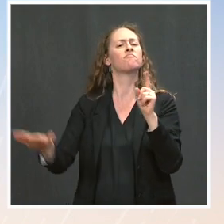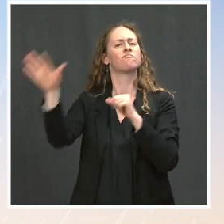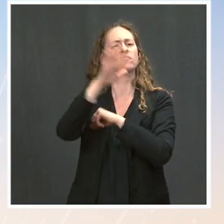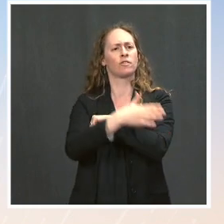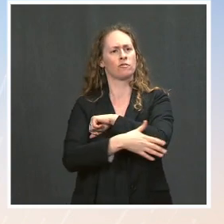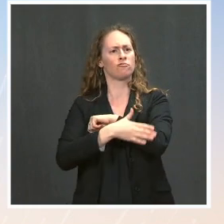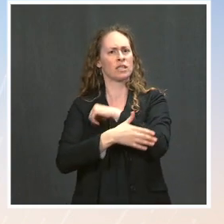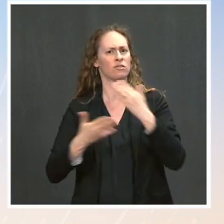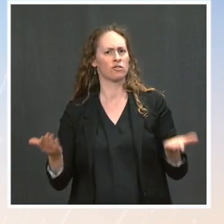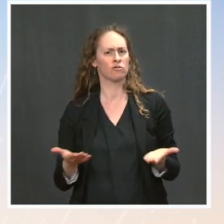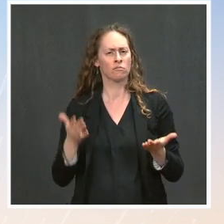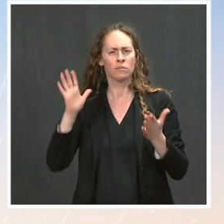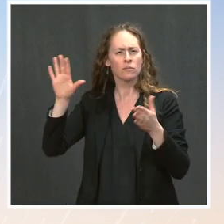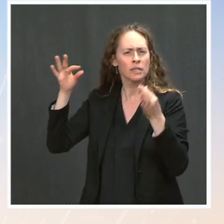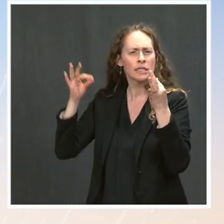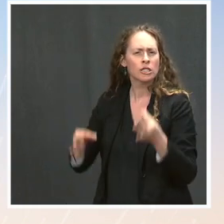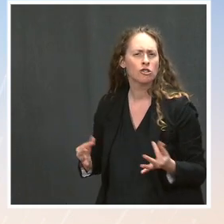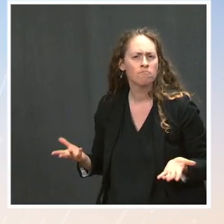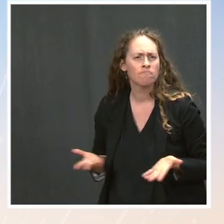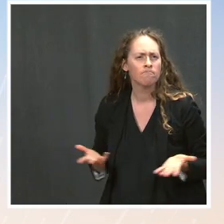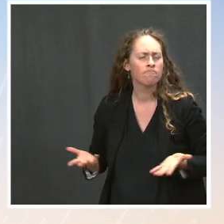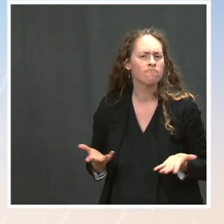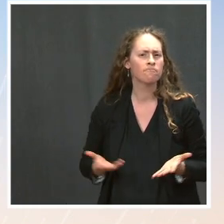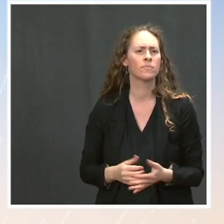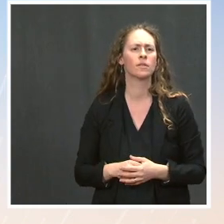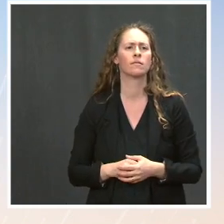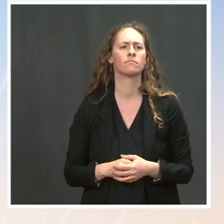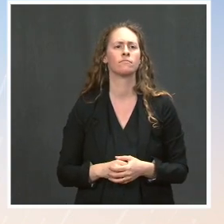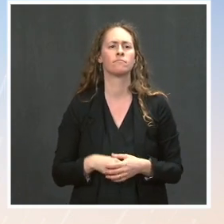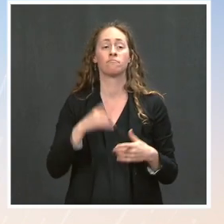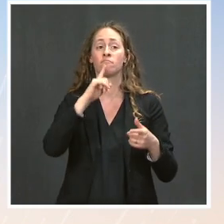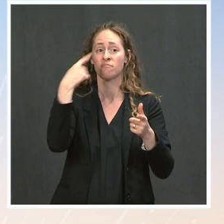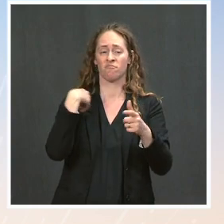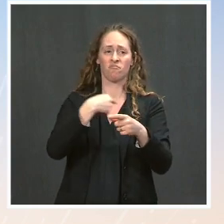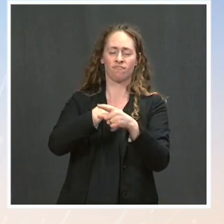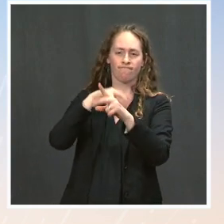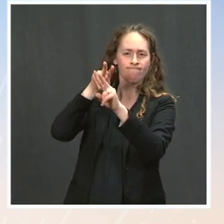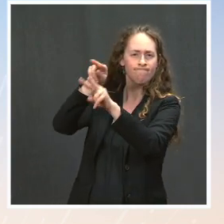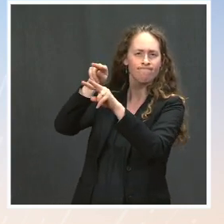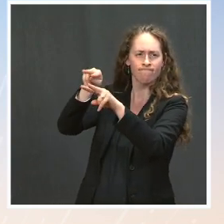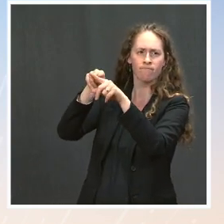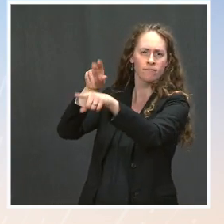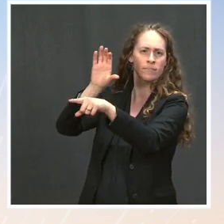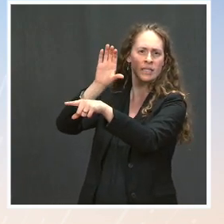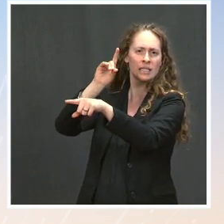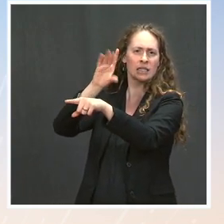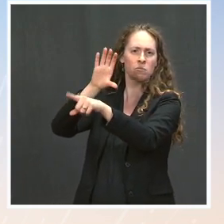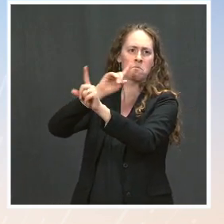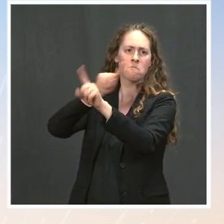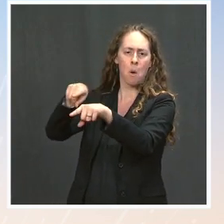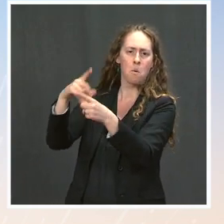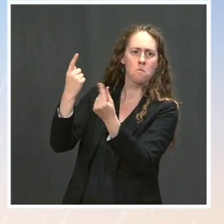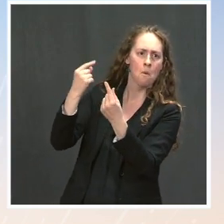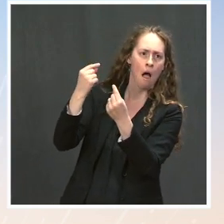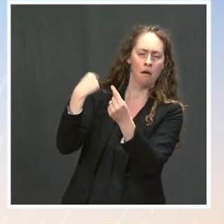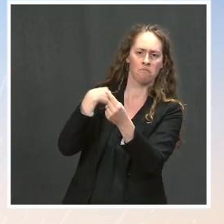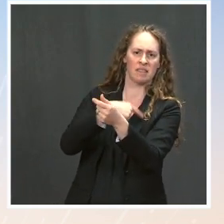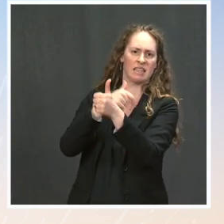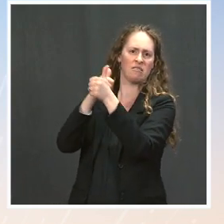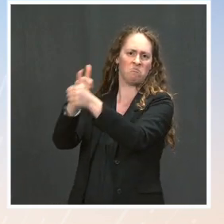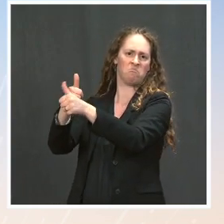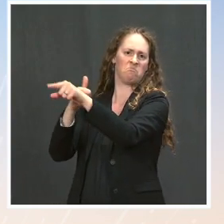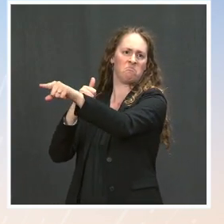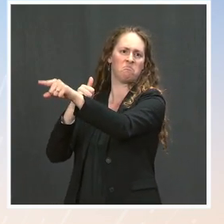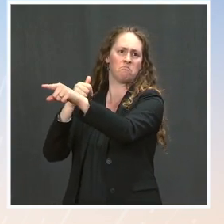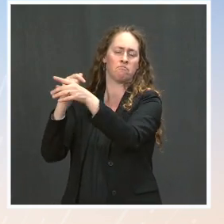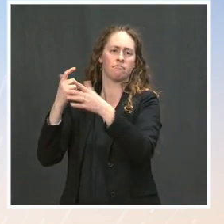been some reports out about CDC plans, and we will certainly leave it to the CDC to announce their guidance, which I think was the second part of your question, about